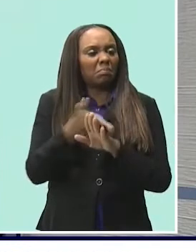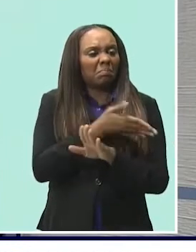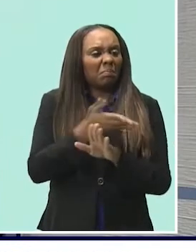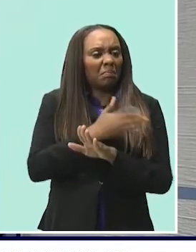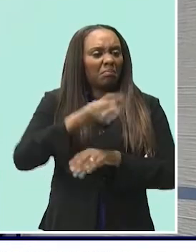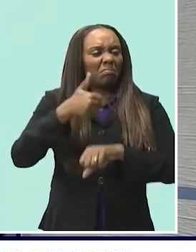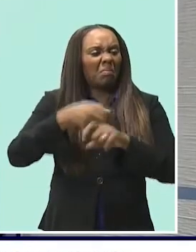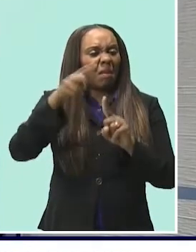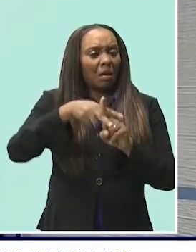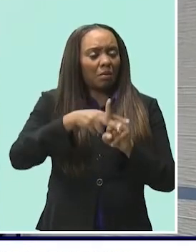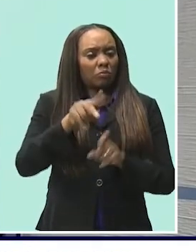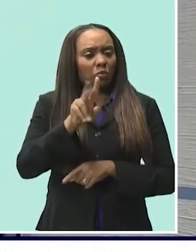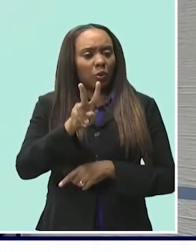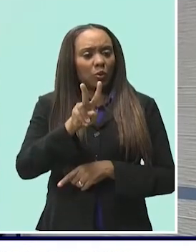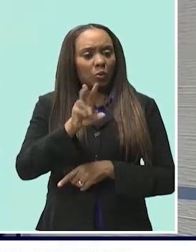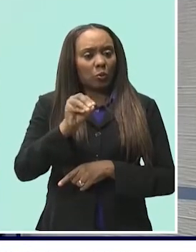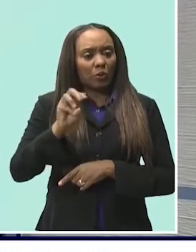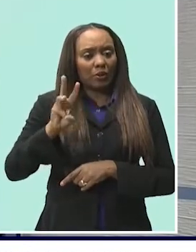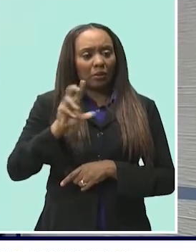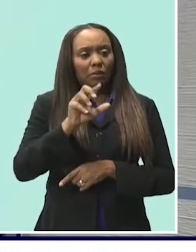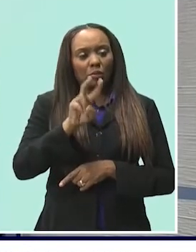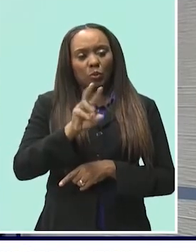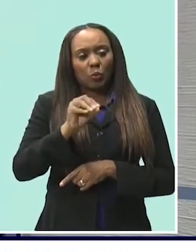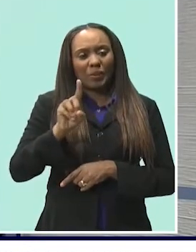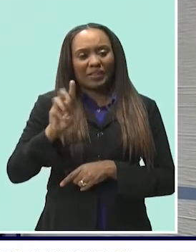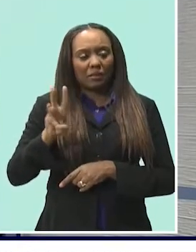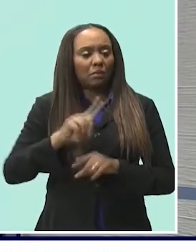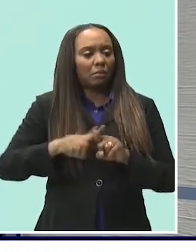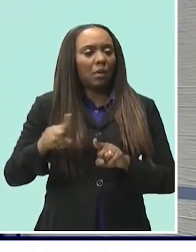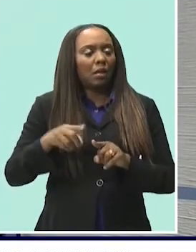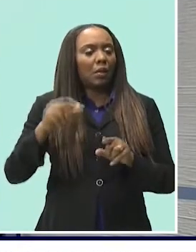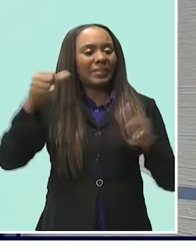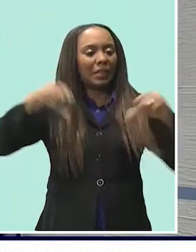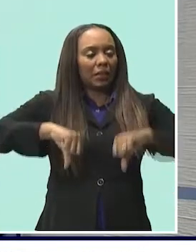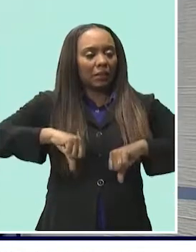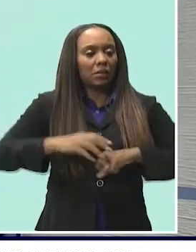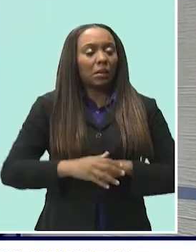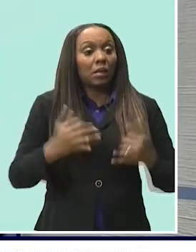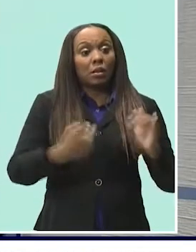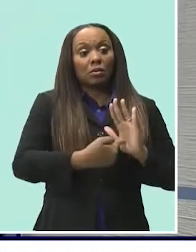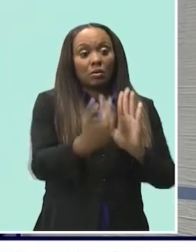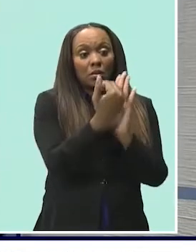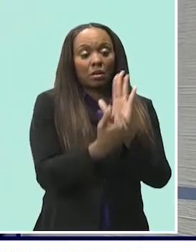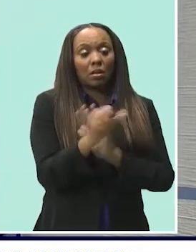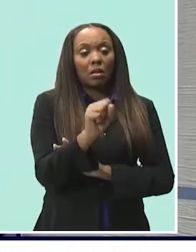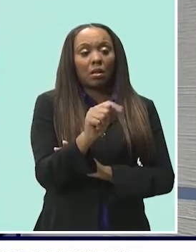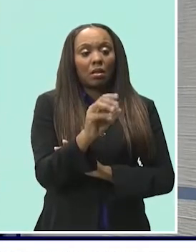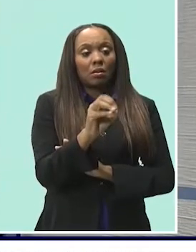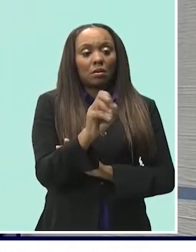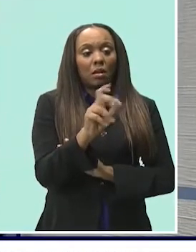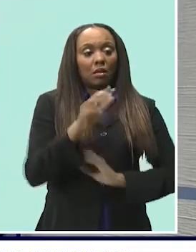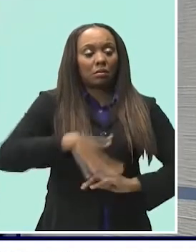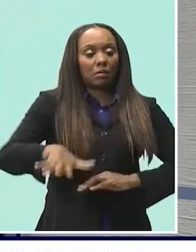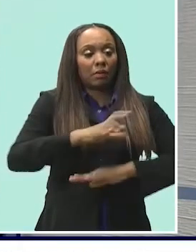in 2016. However, that application was denied. Let's take a look now at how stocks traded on selected exchanges across